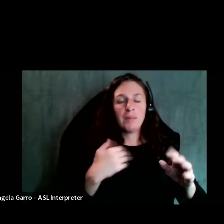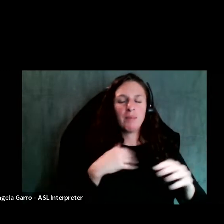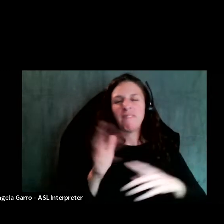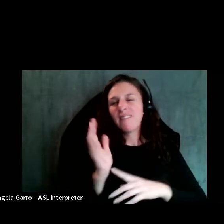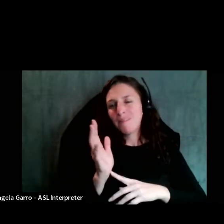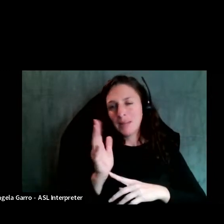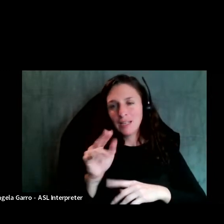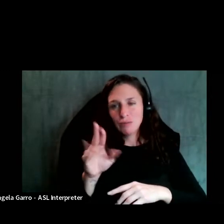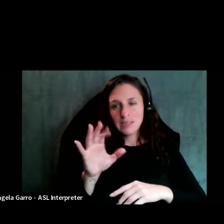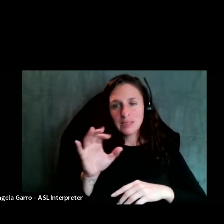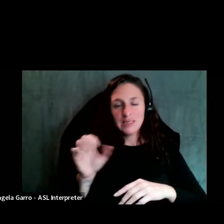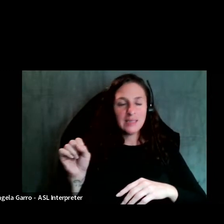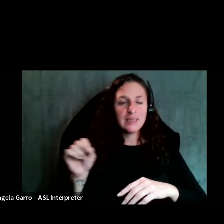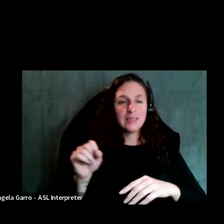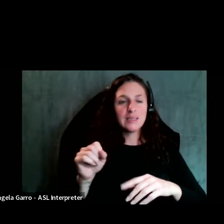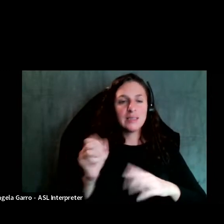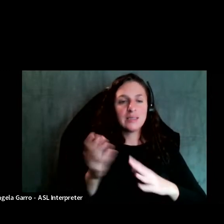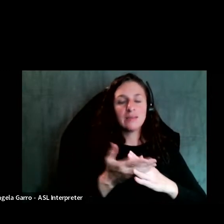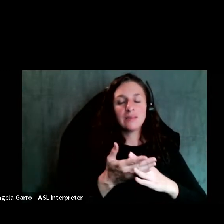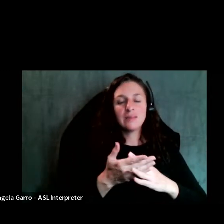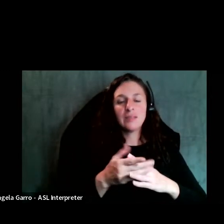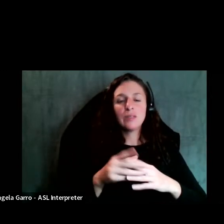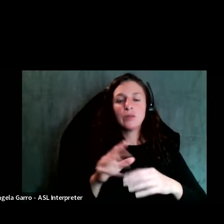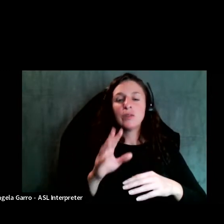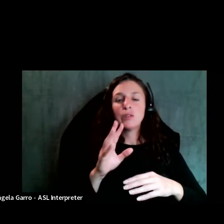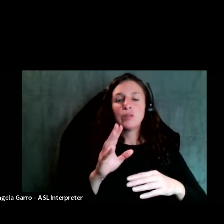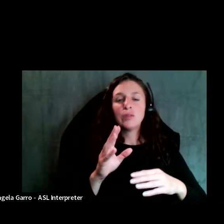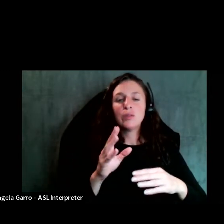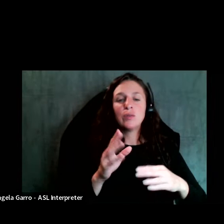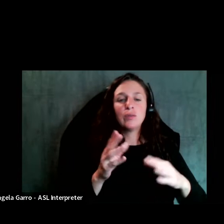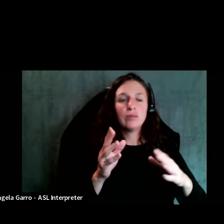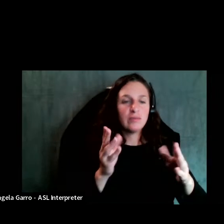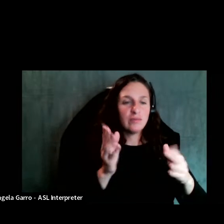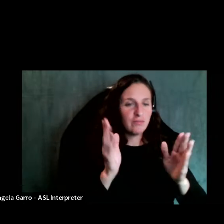5 minutes to finish the speakers and finish our meeting.